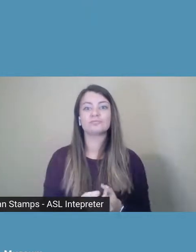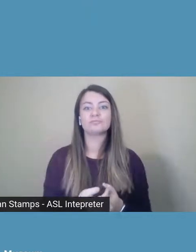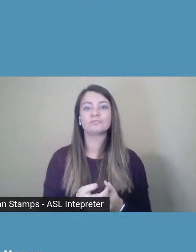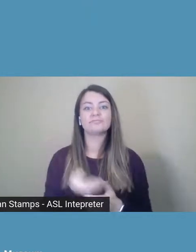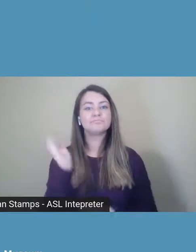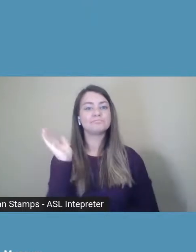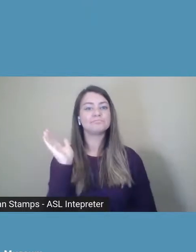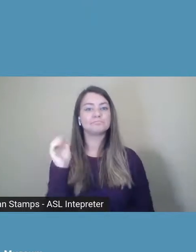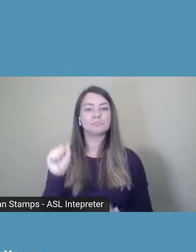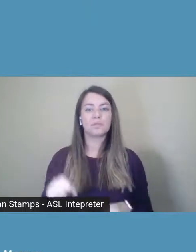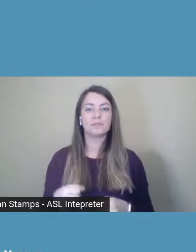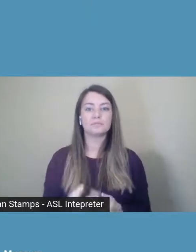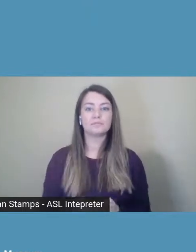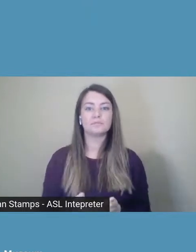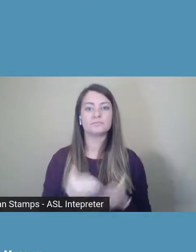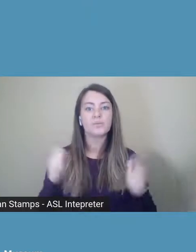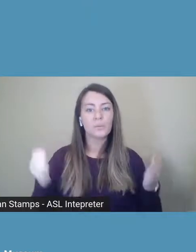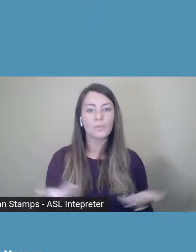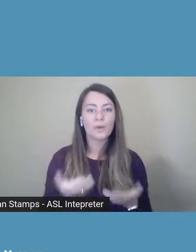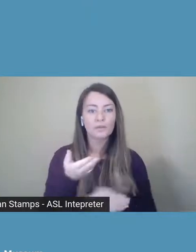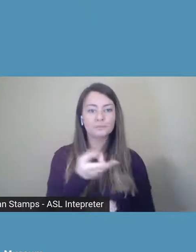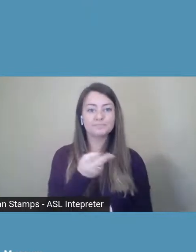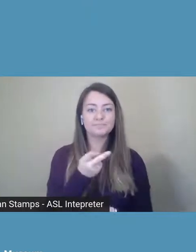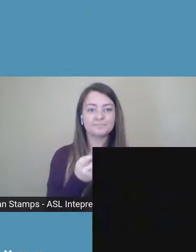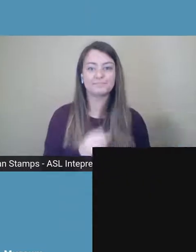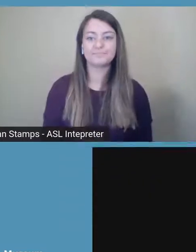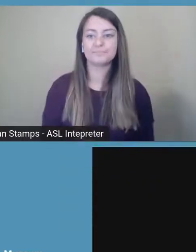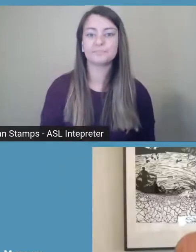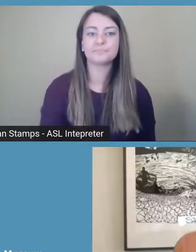Jordan and Kristi McMillan. Thank you.